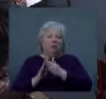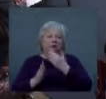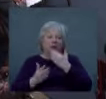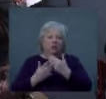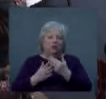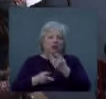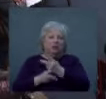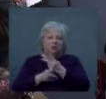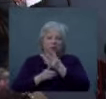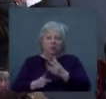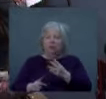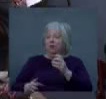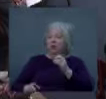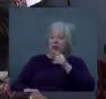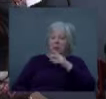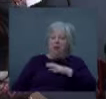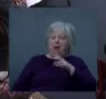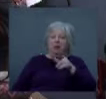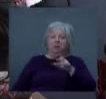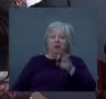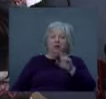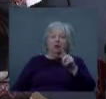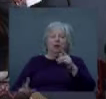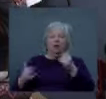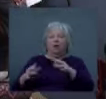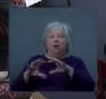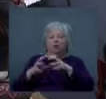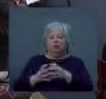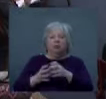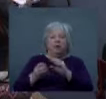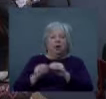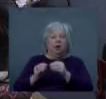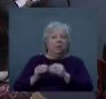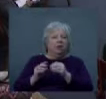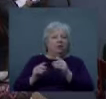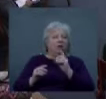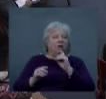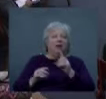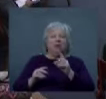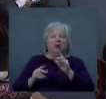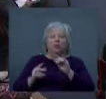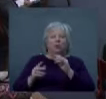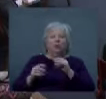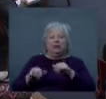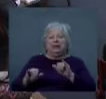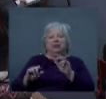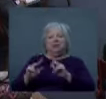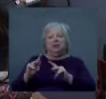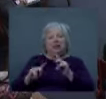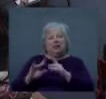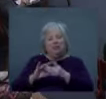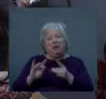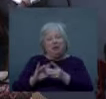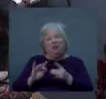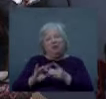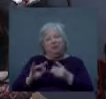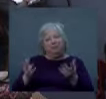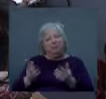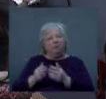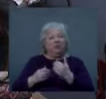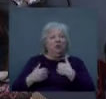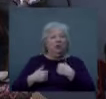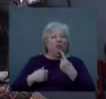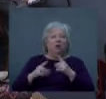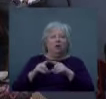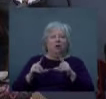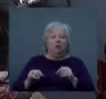right, Madam Clerk, we are now at the time to do our group items. Well, actually, we're at citizen communication. We have